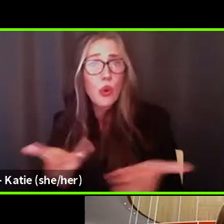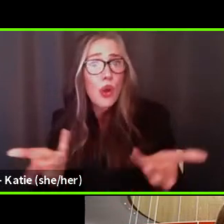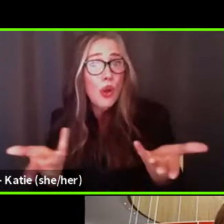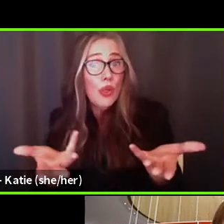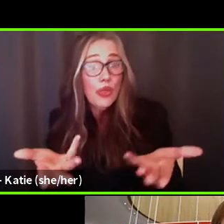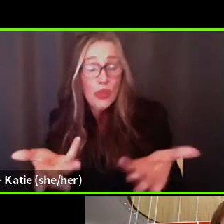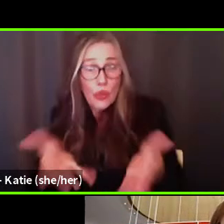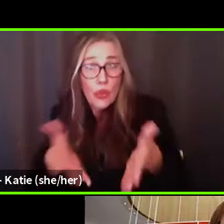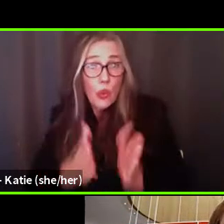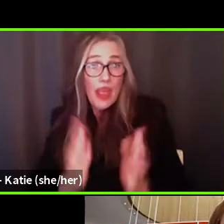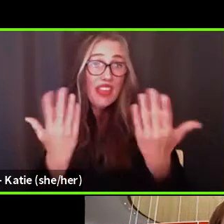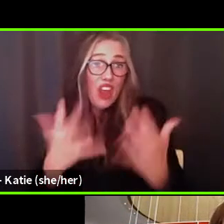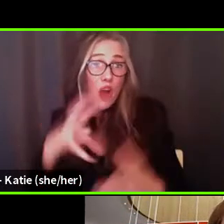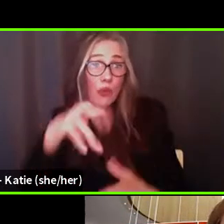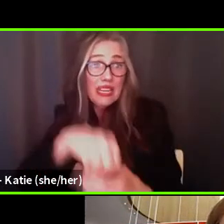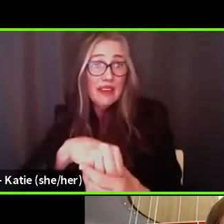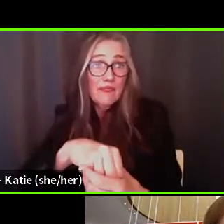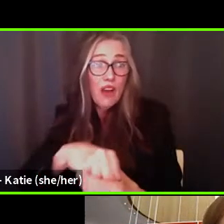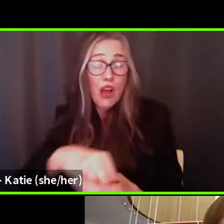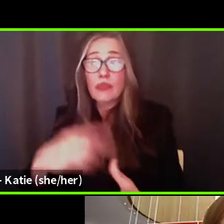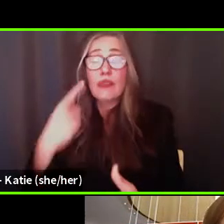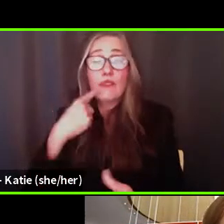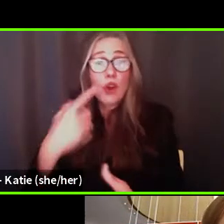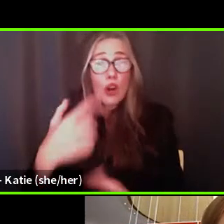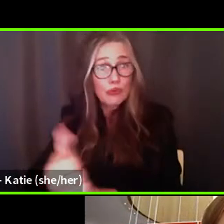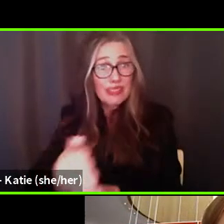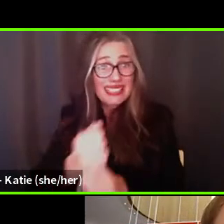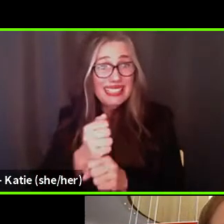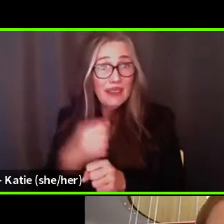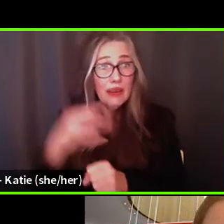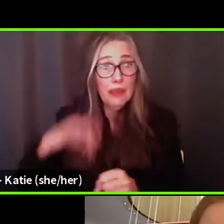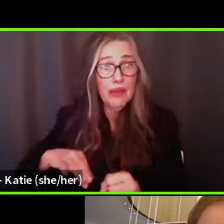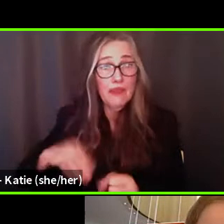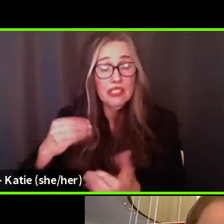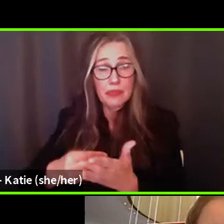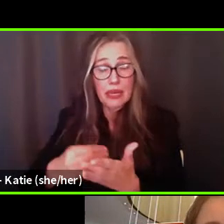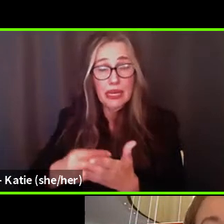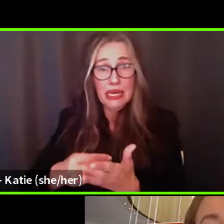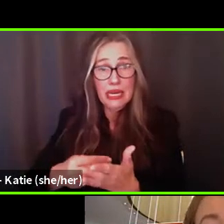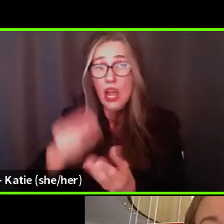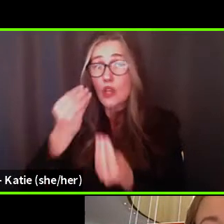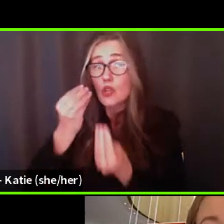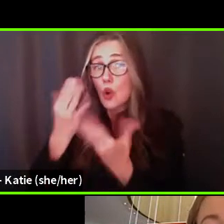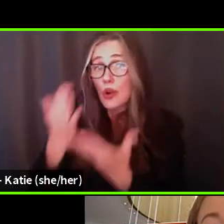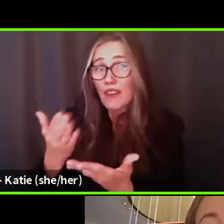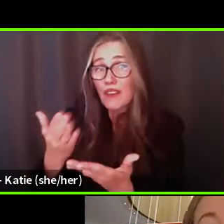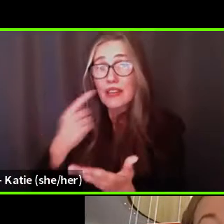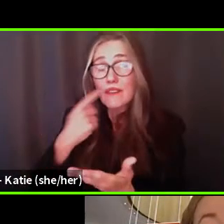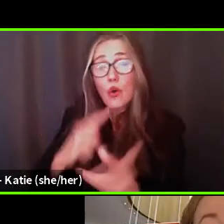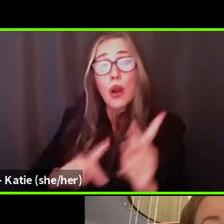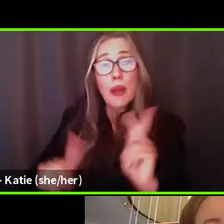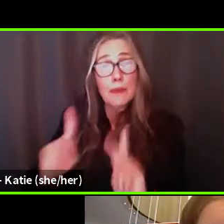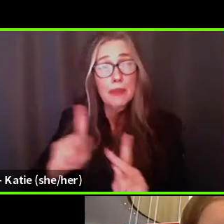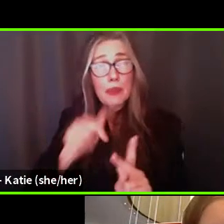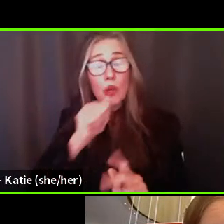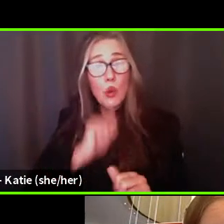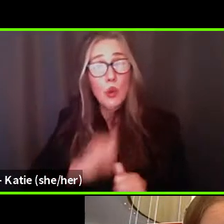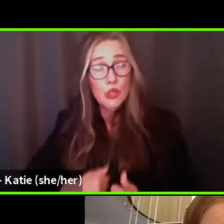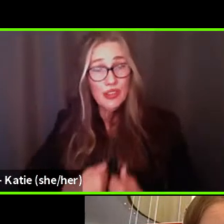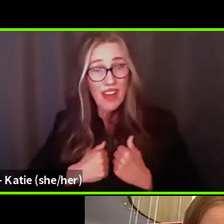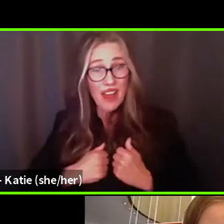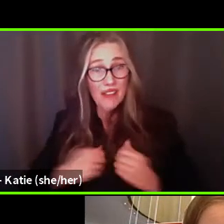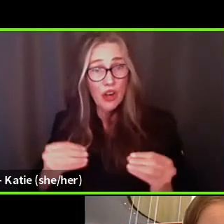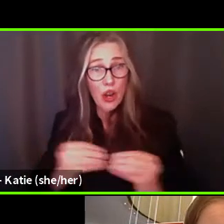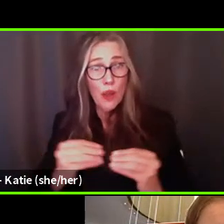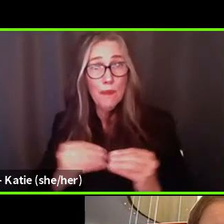with the notification program is tailored more specifically towards these survivors of the more contemporary